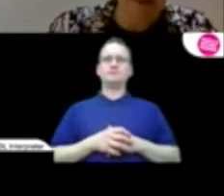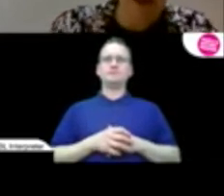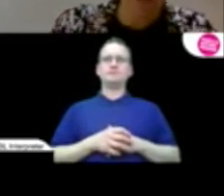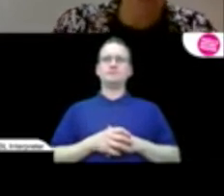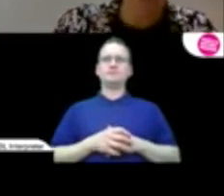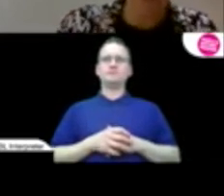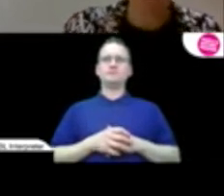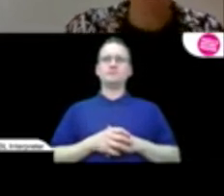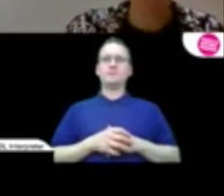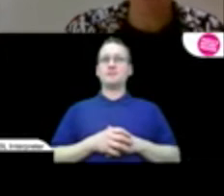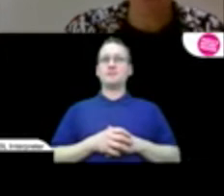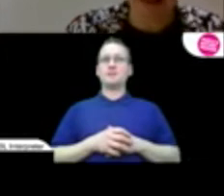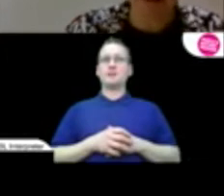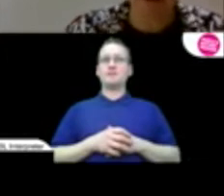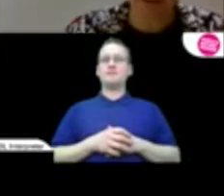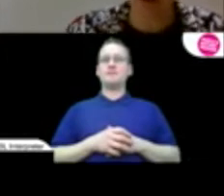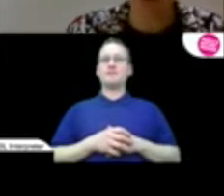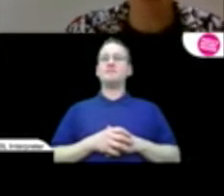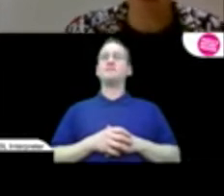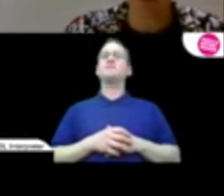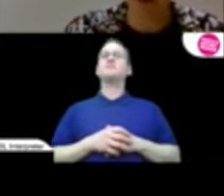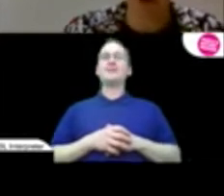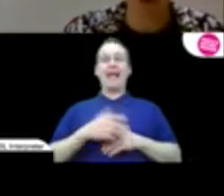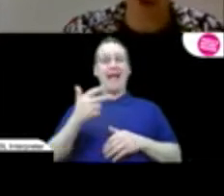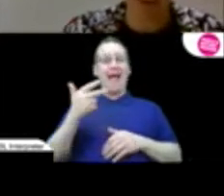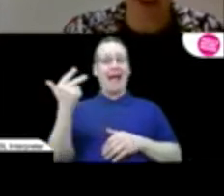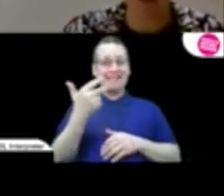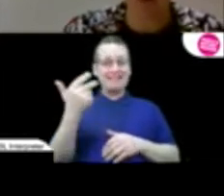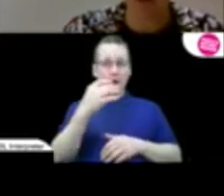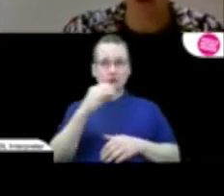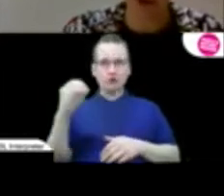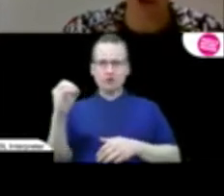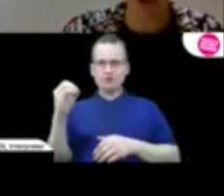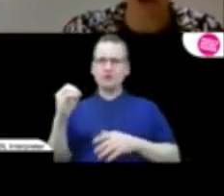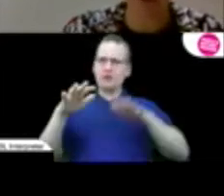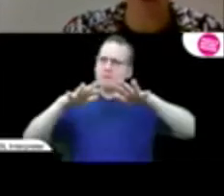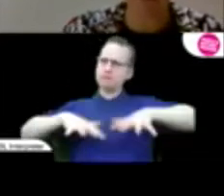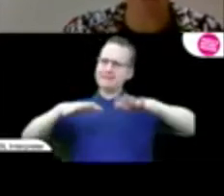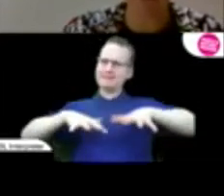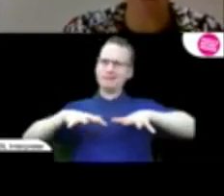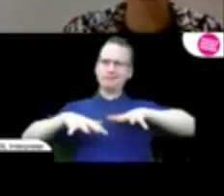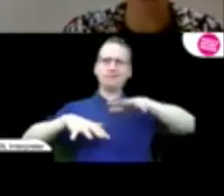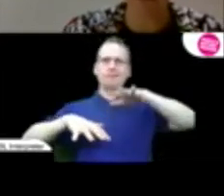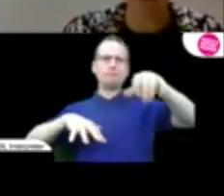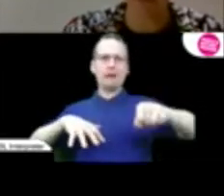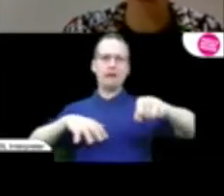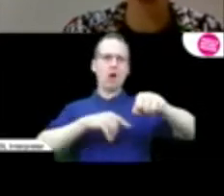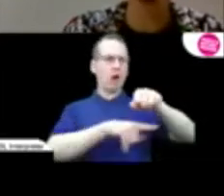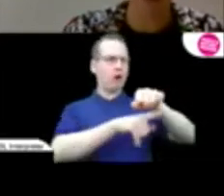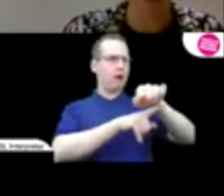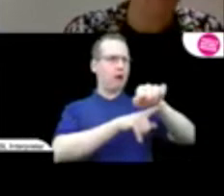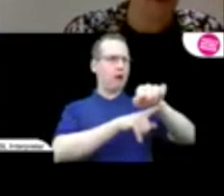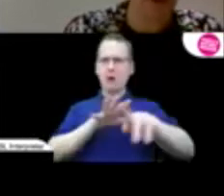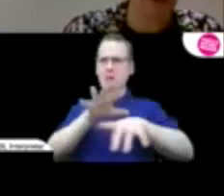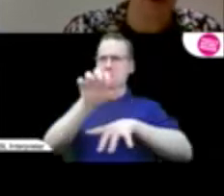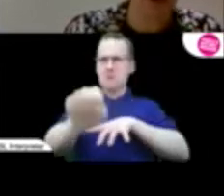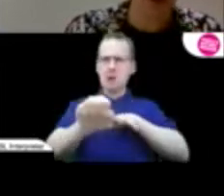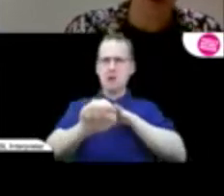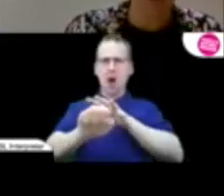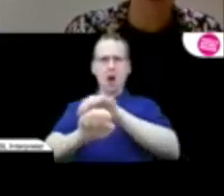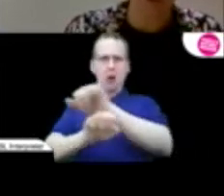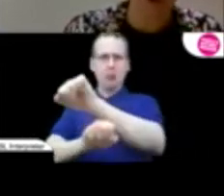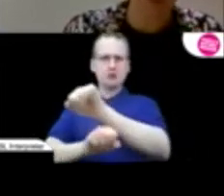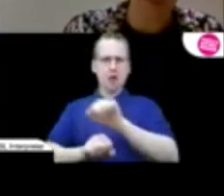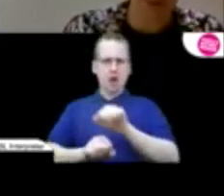In the 1800s, Britain exploited and dominated other cultures. And this